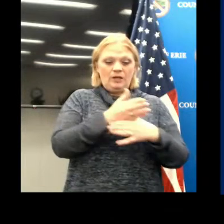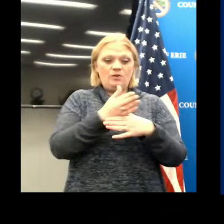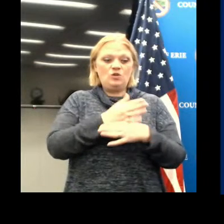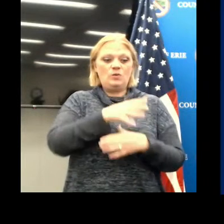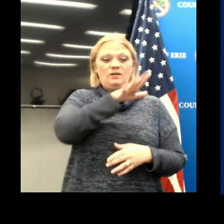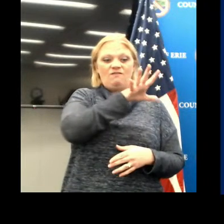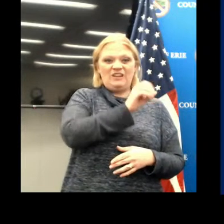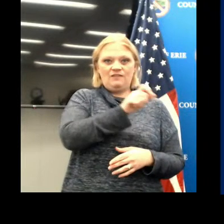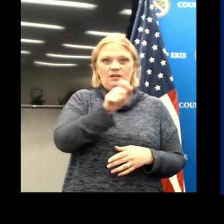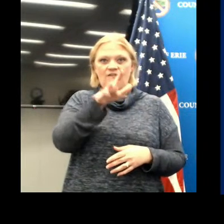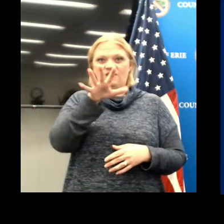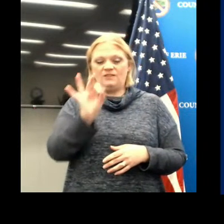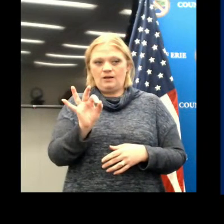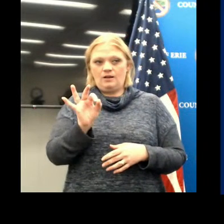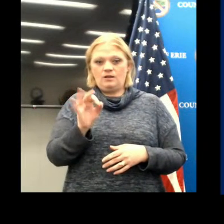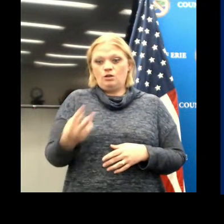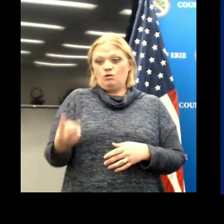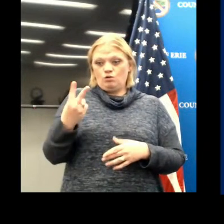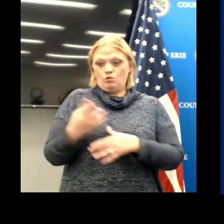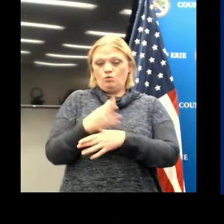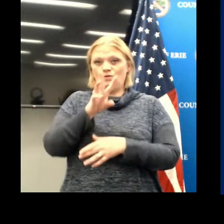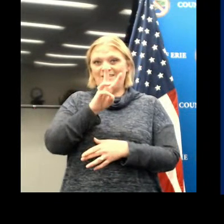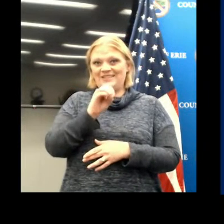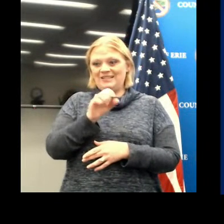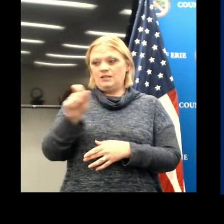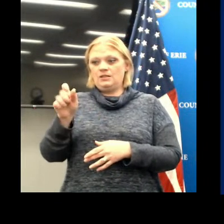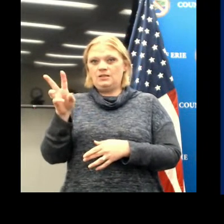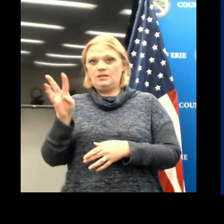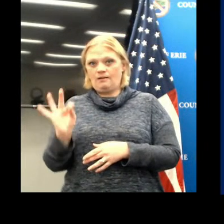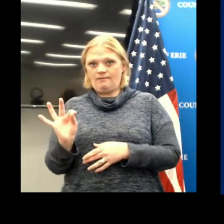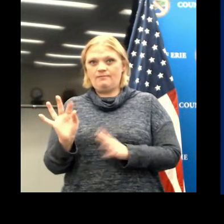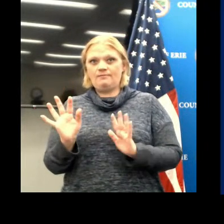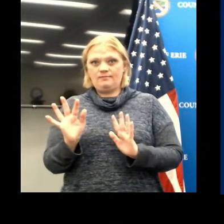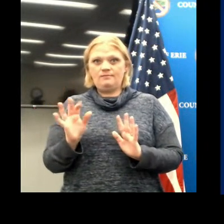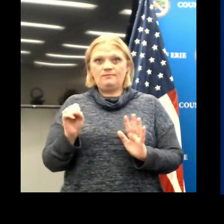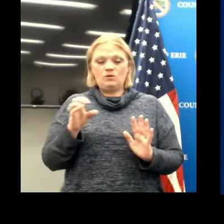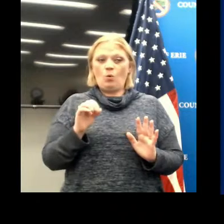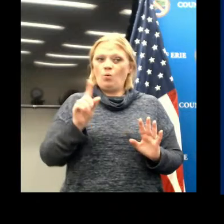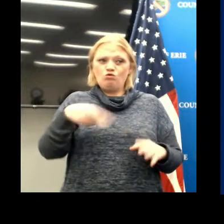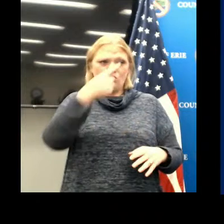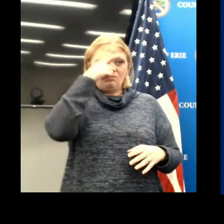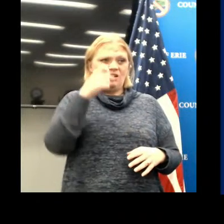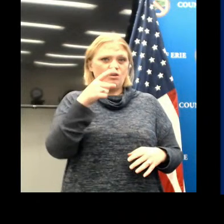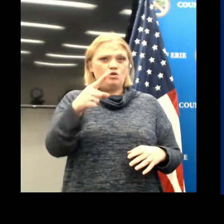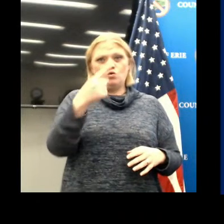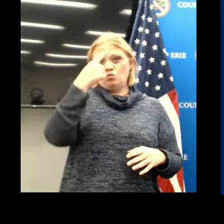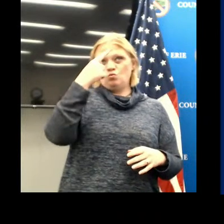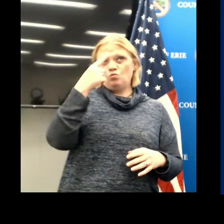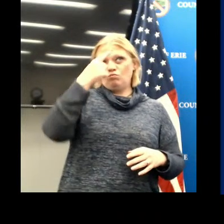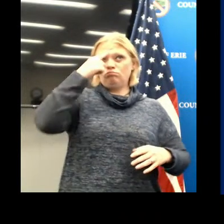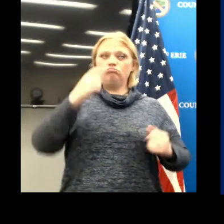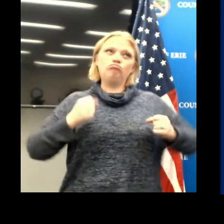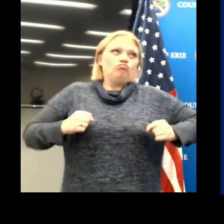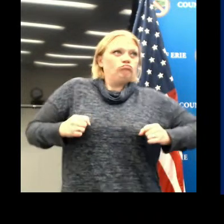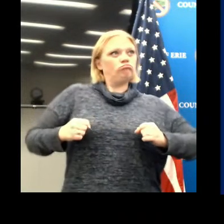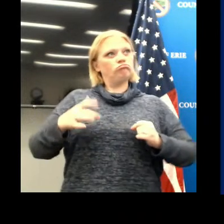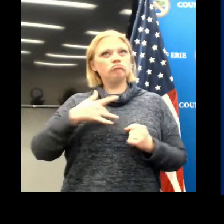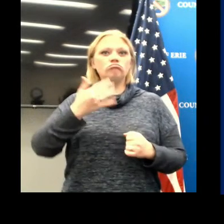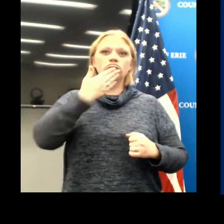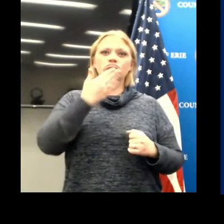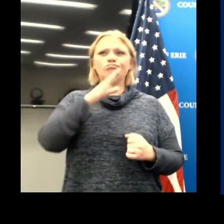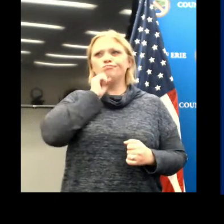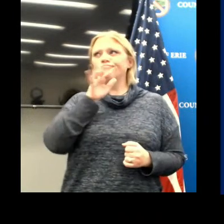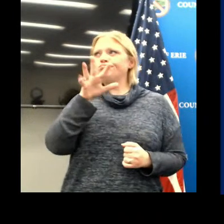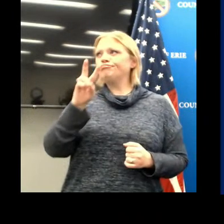to 59, 2 between the ages of 60 to 69. So just because you think you're feeling good, you're 52 years